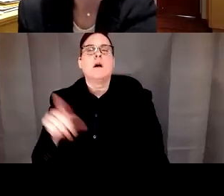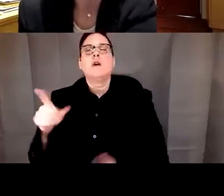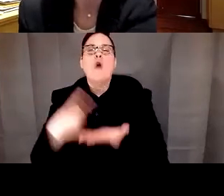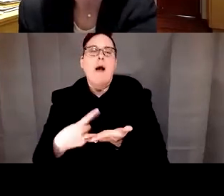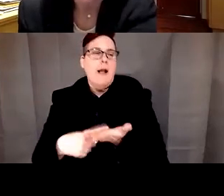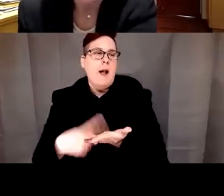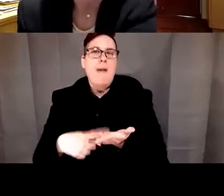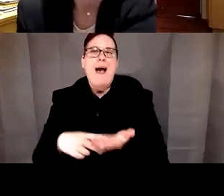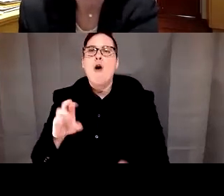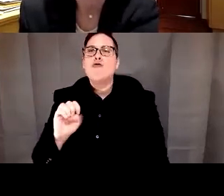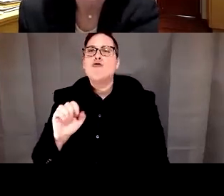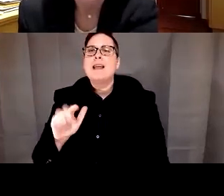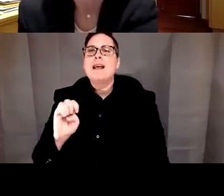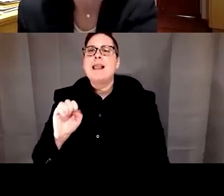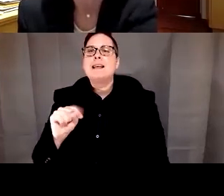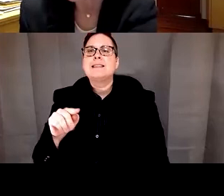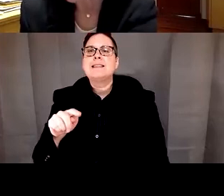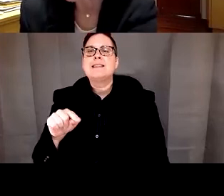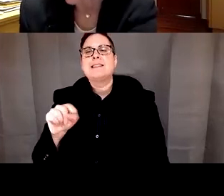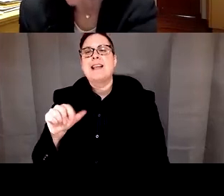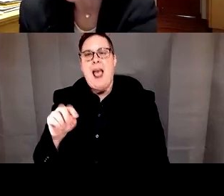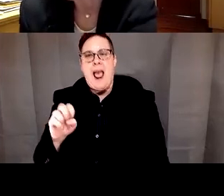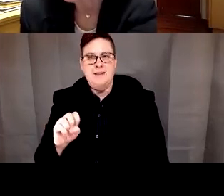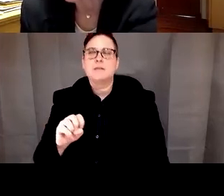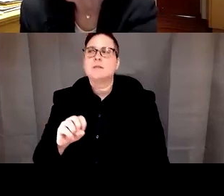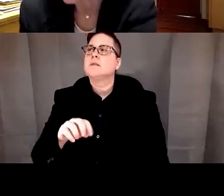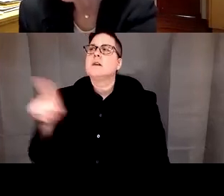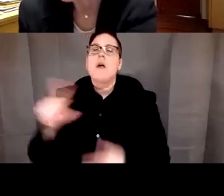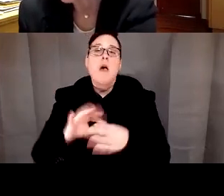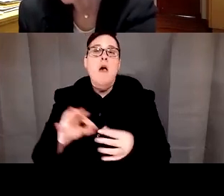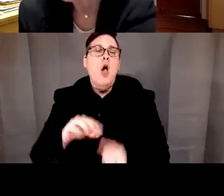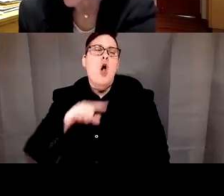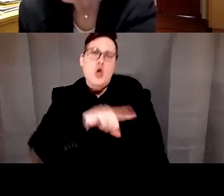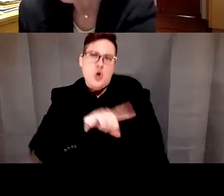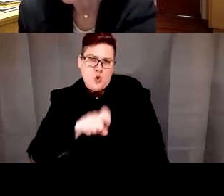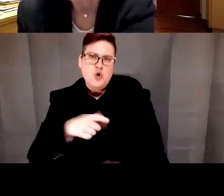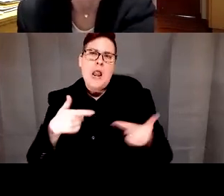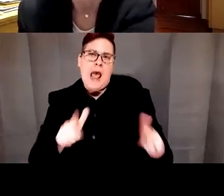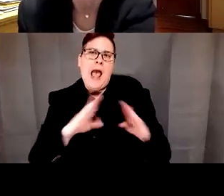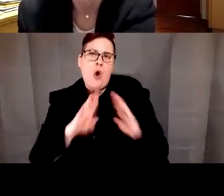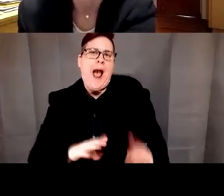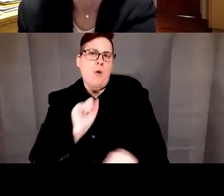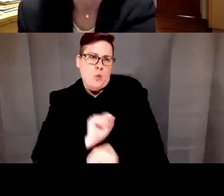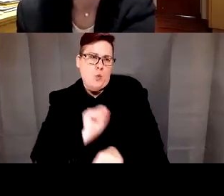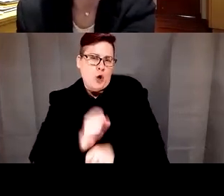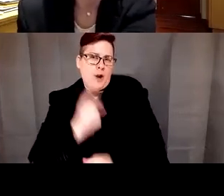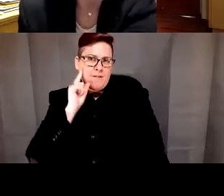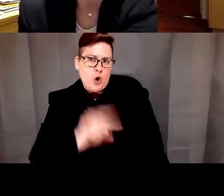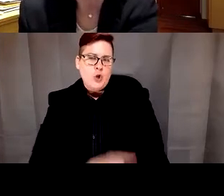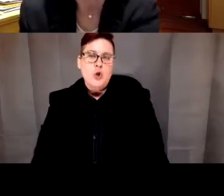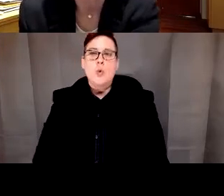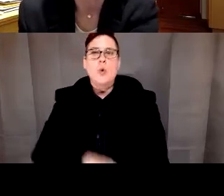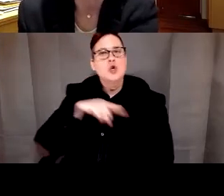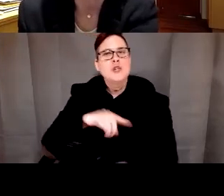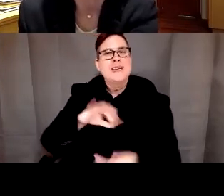about real estate from his perspective. And he made the comment, you should let your house work for you. And she